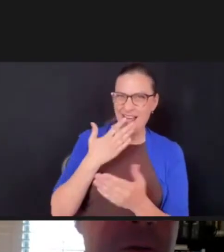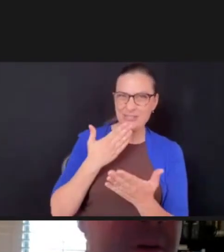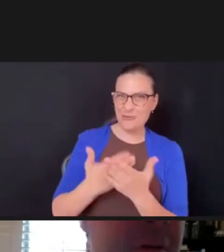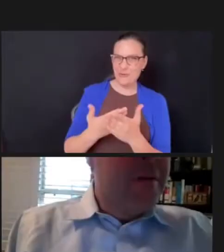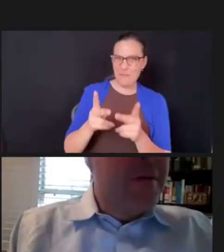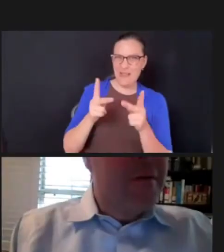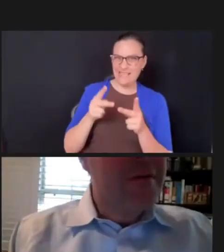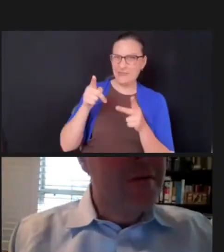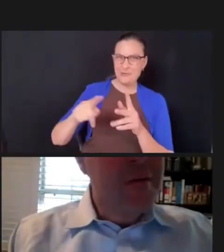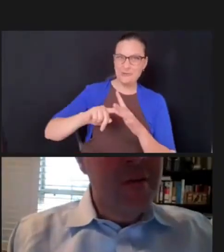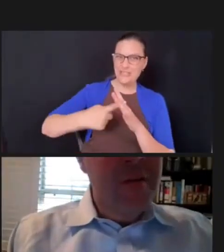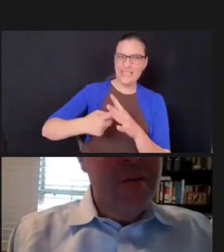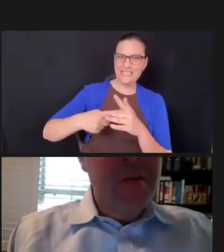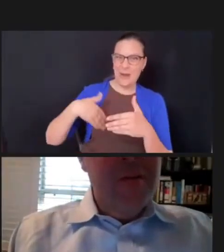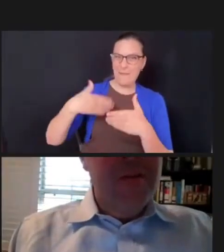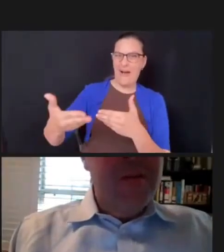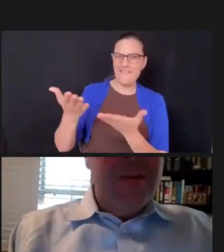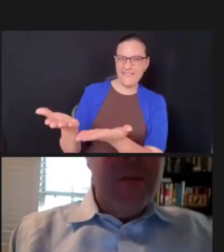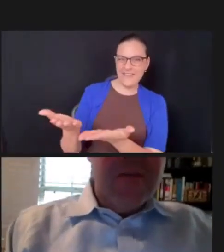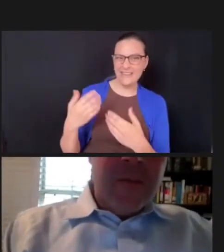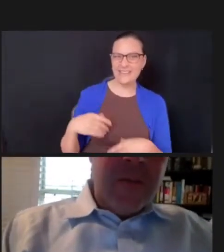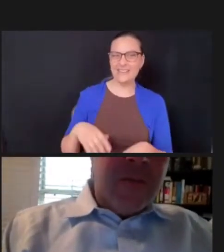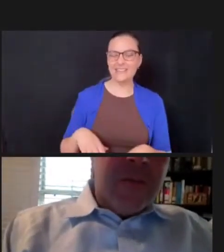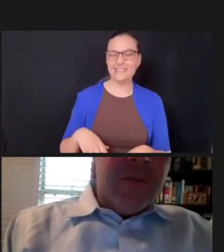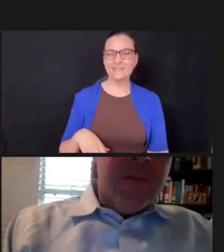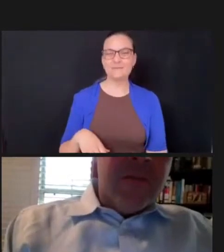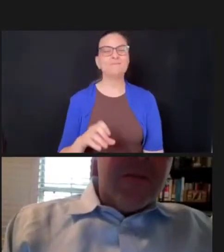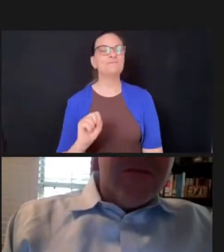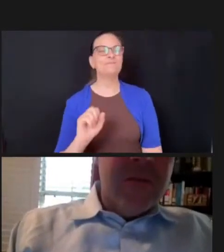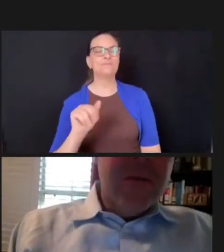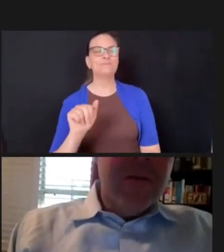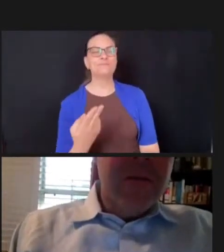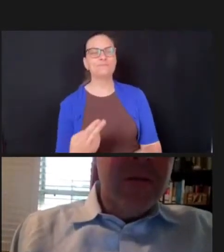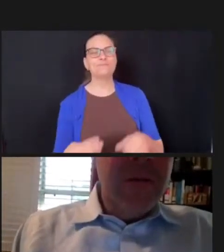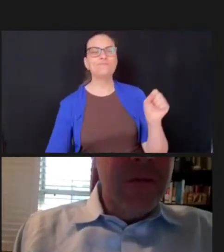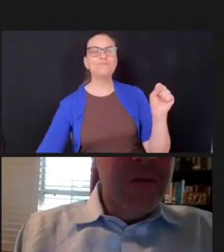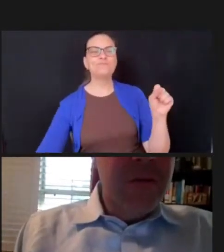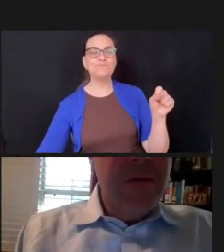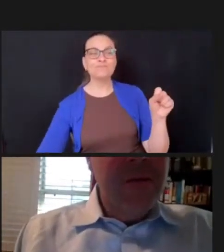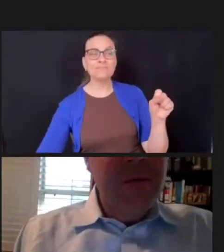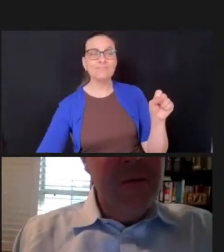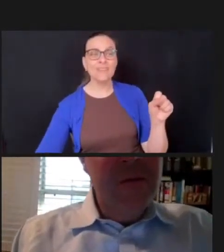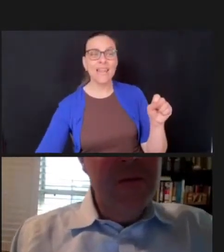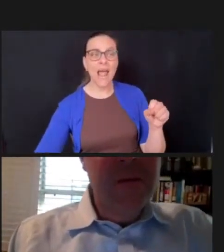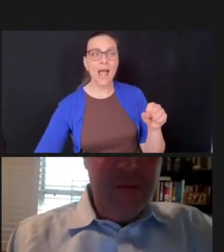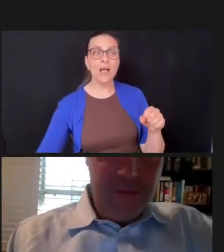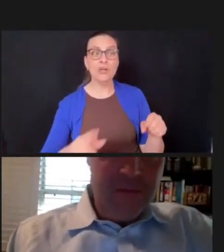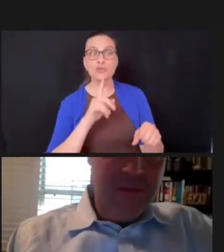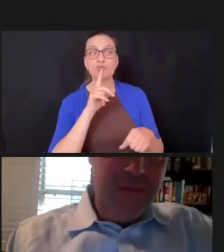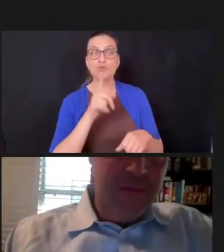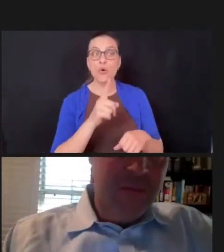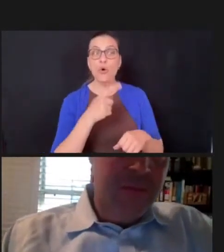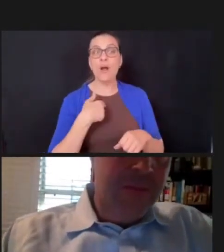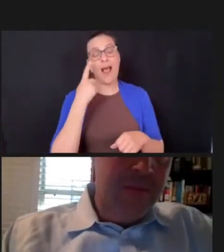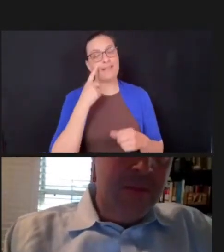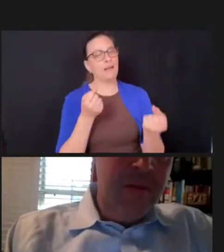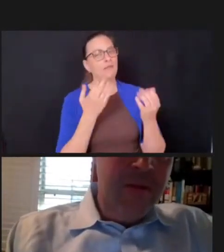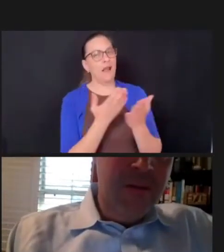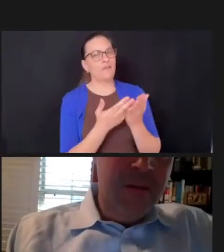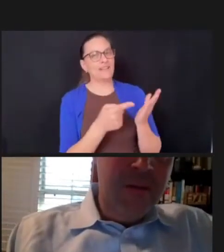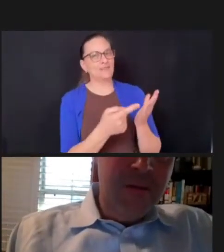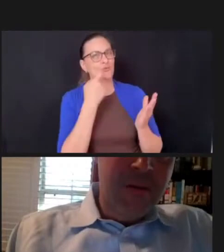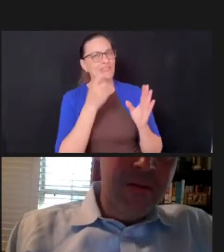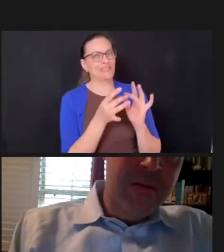Yeah, sure. So, I think a lot of the things that you were just talking about were also on my mind, as well